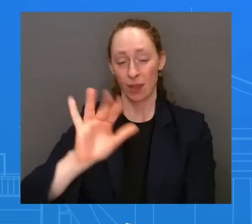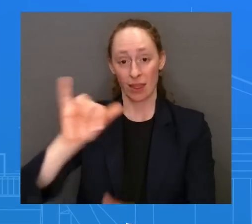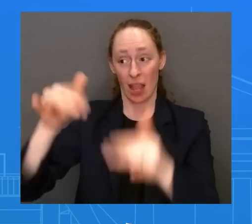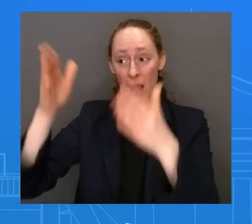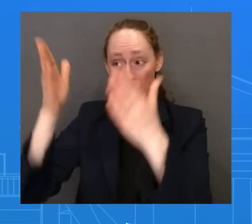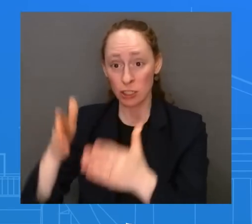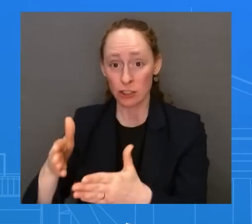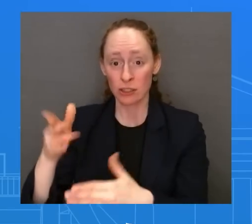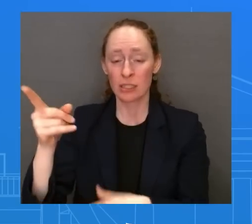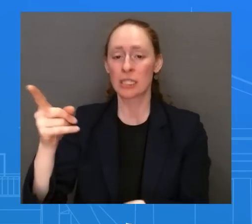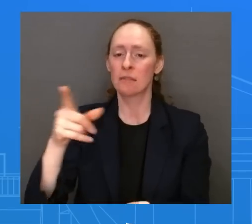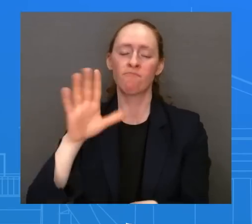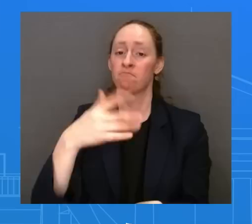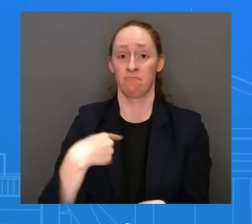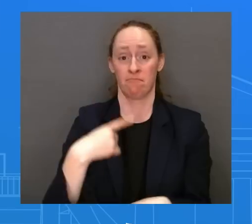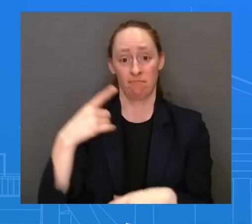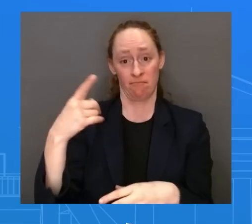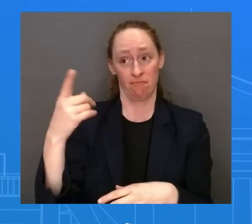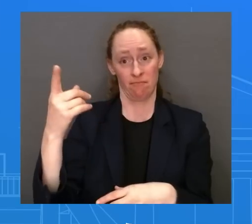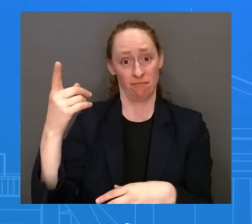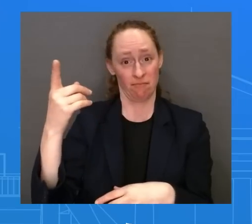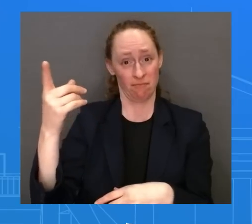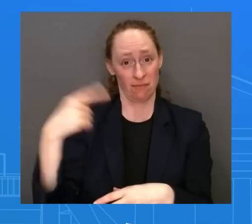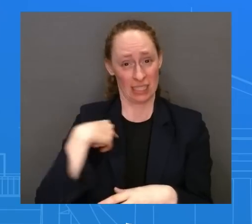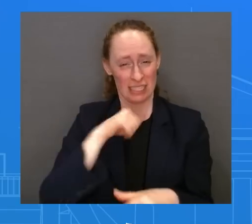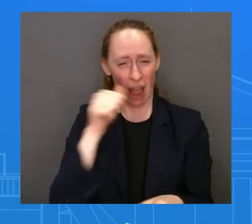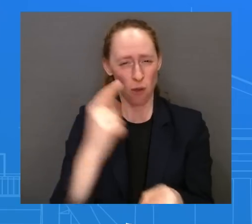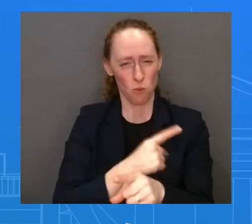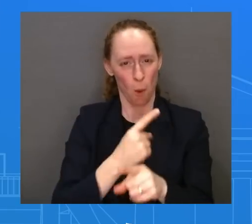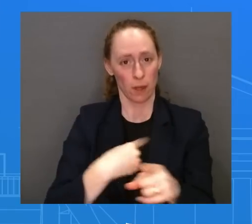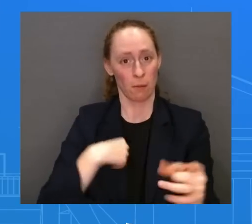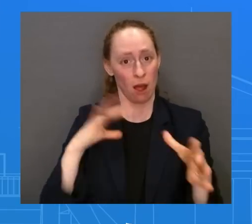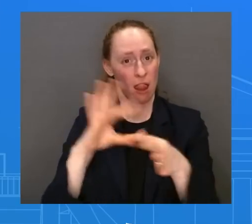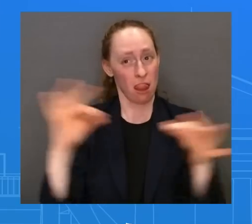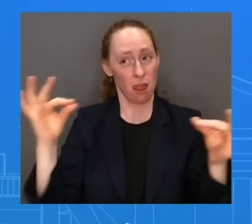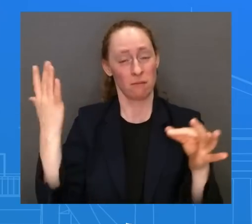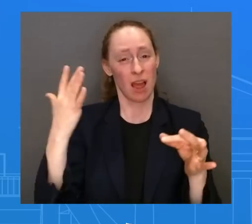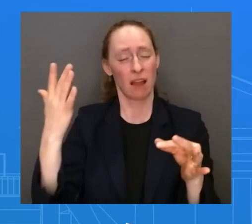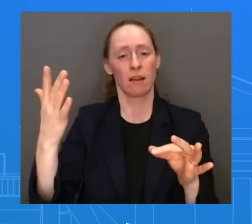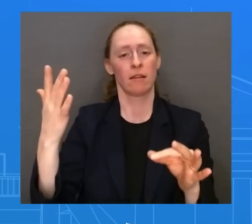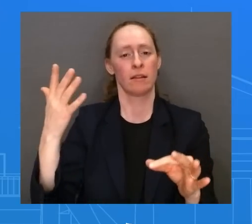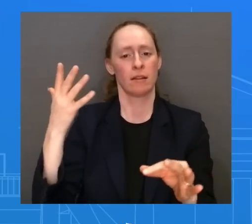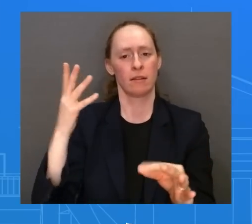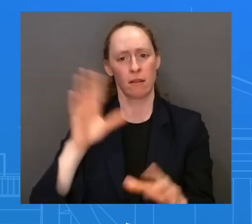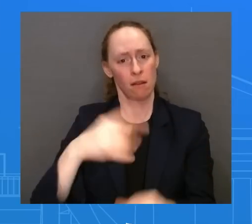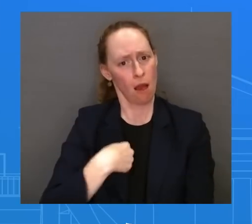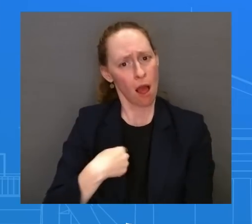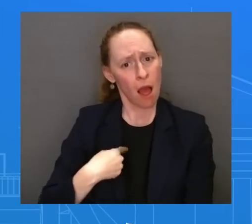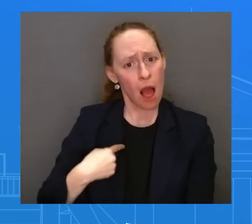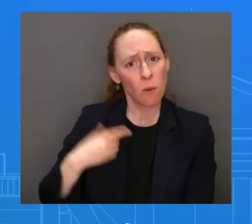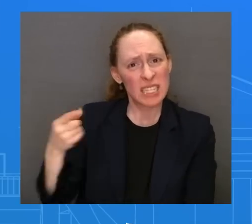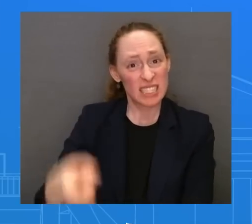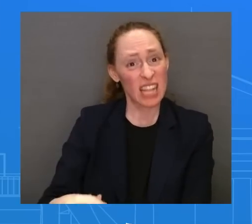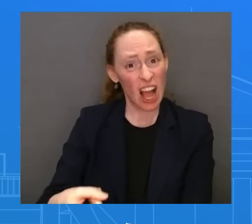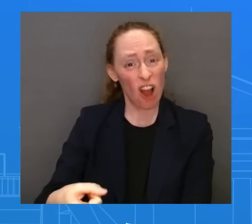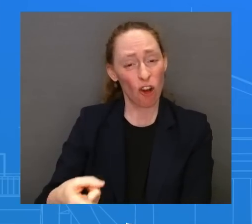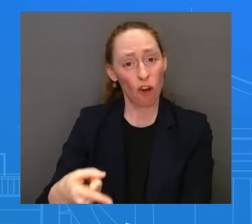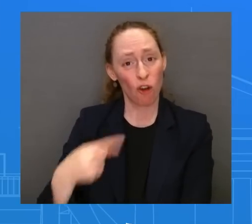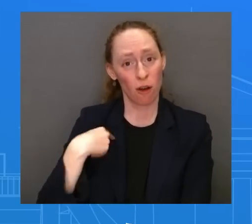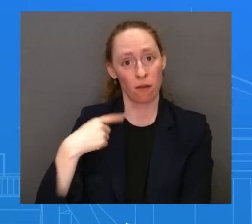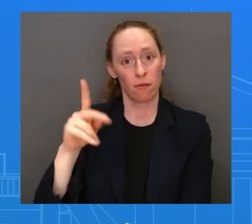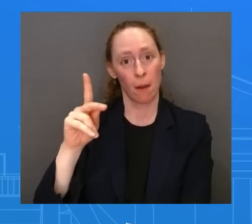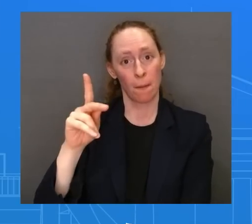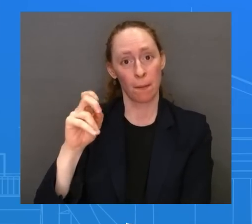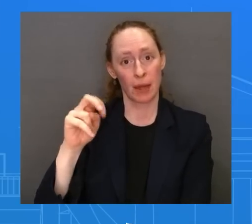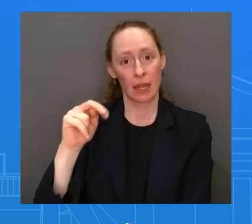I can tell you having lived through this as well at the Pentagon that the the president specifically asked his team